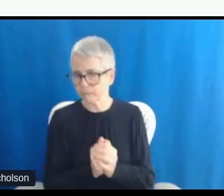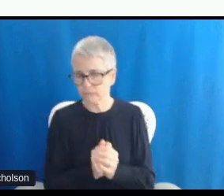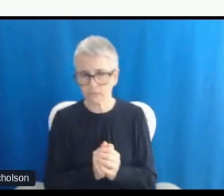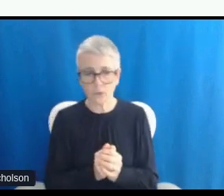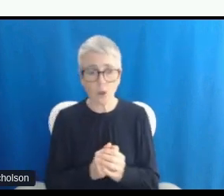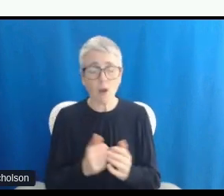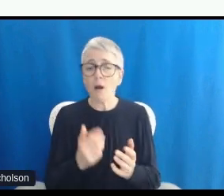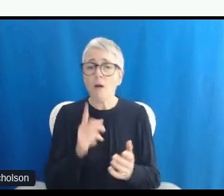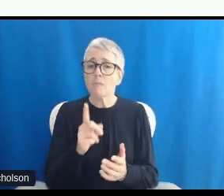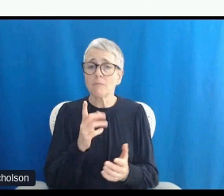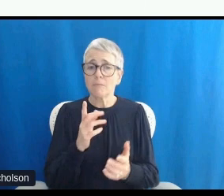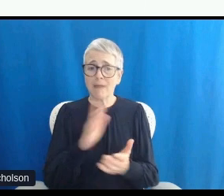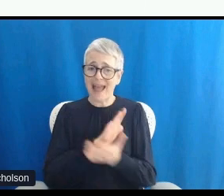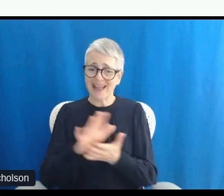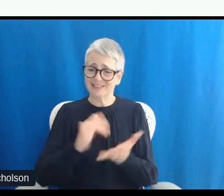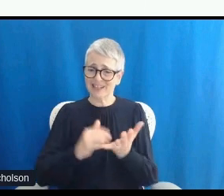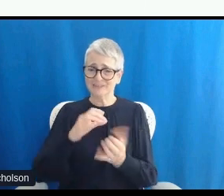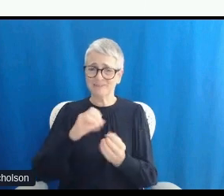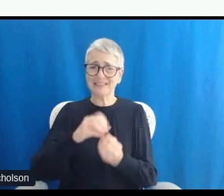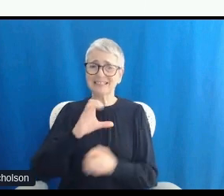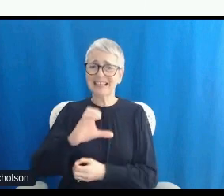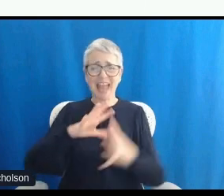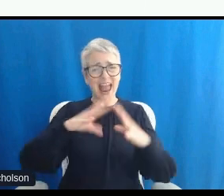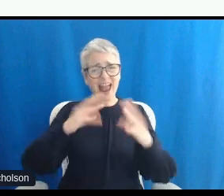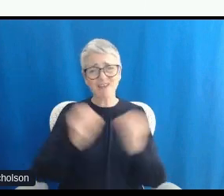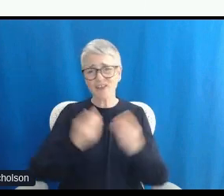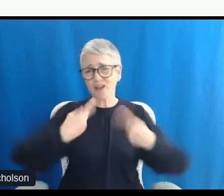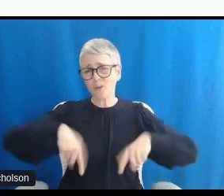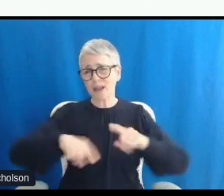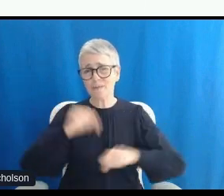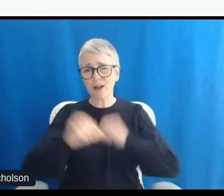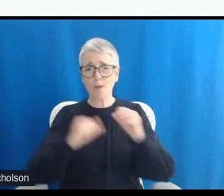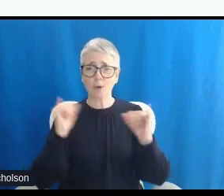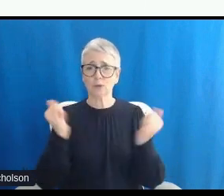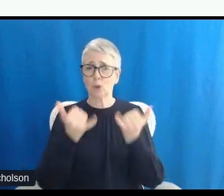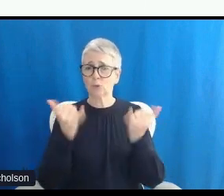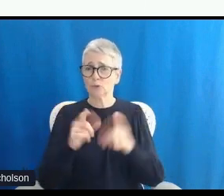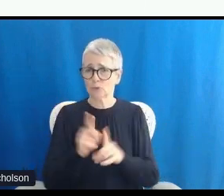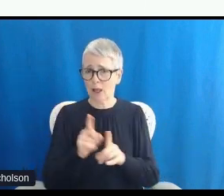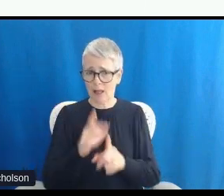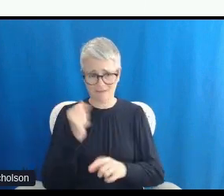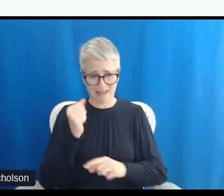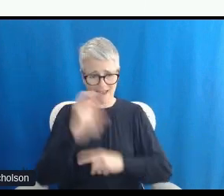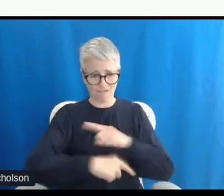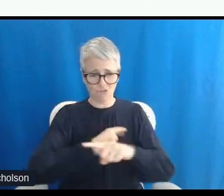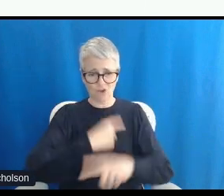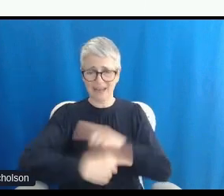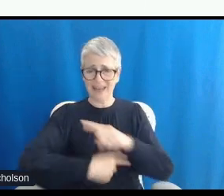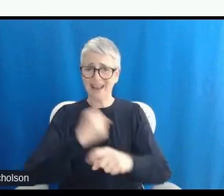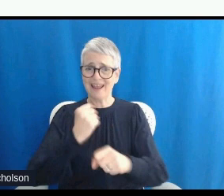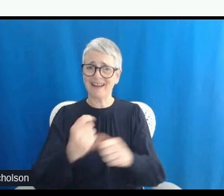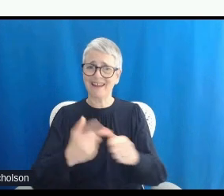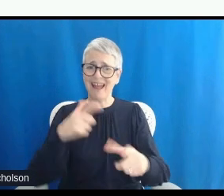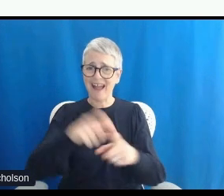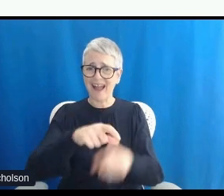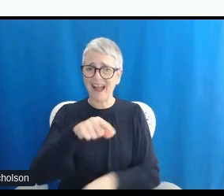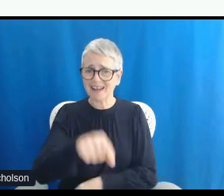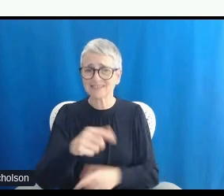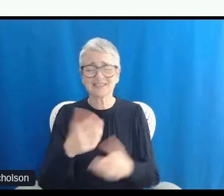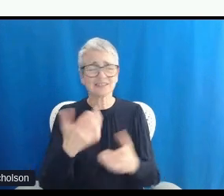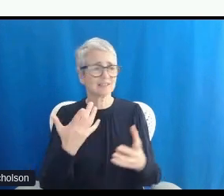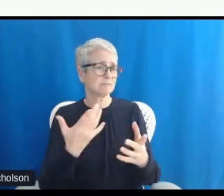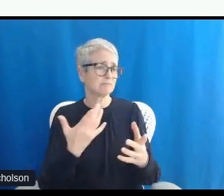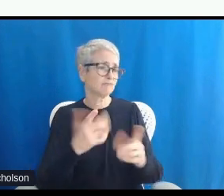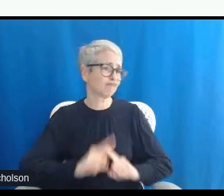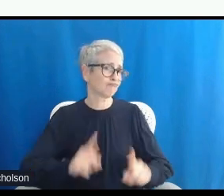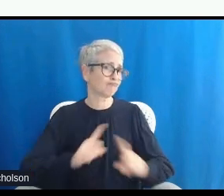do. We run our yearly GAD, and we have lots and lots of content available and to